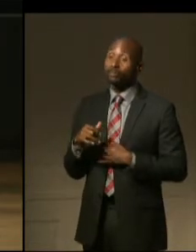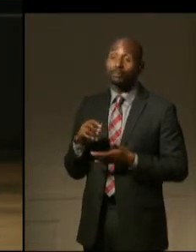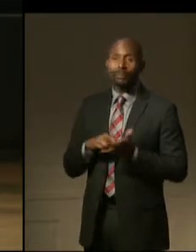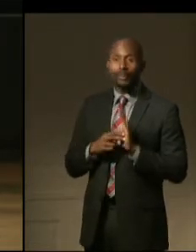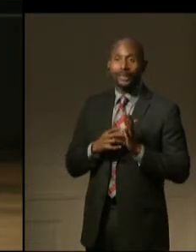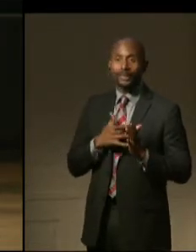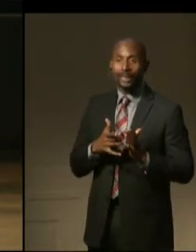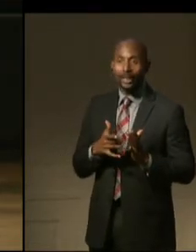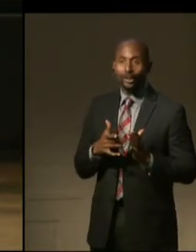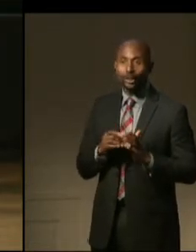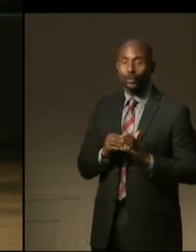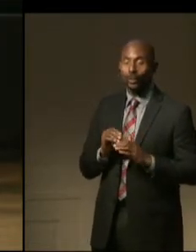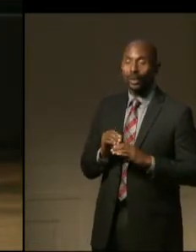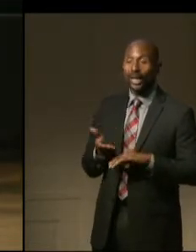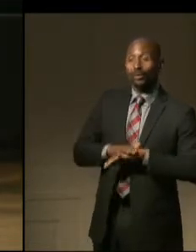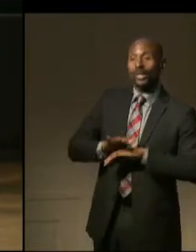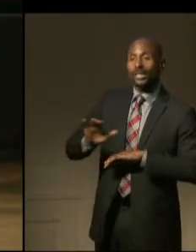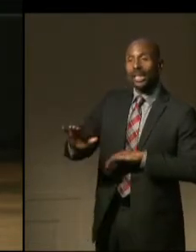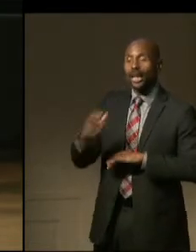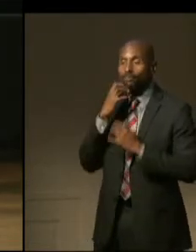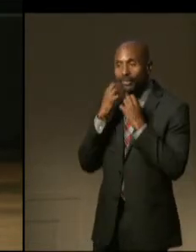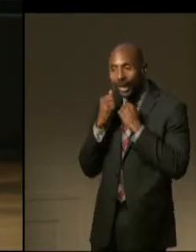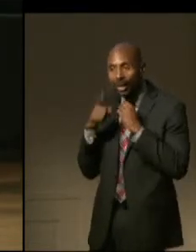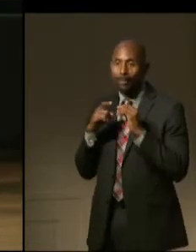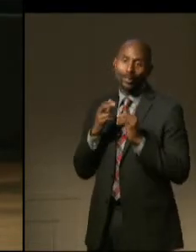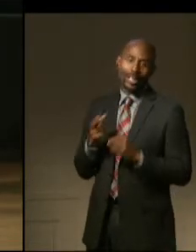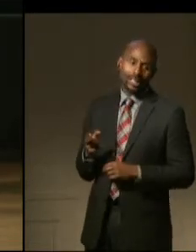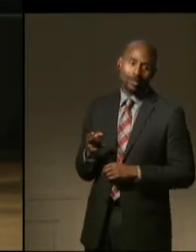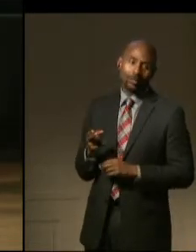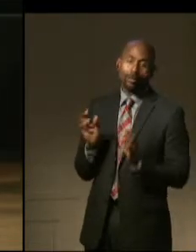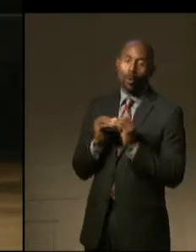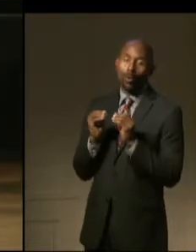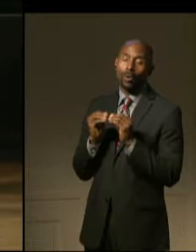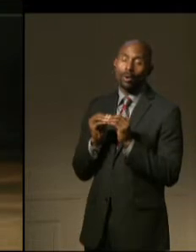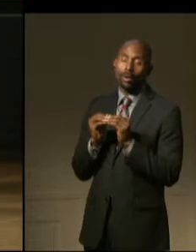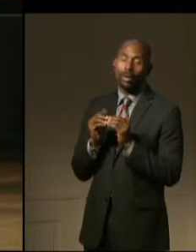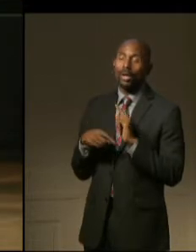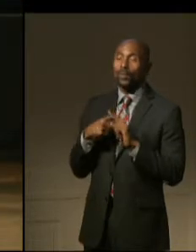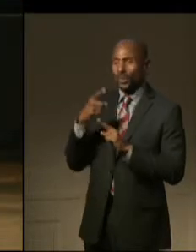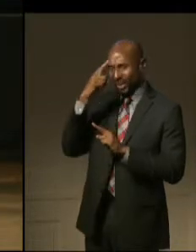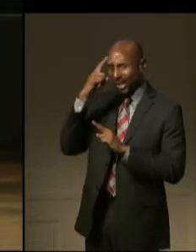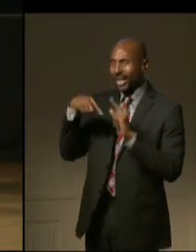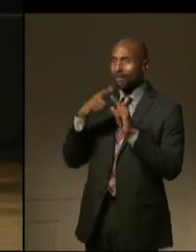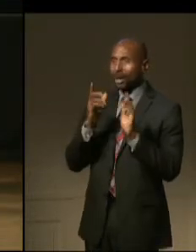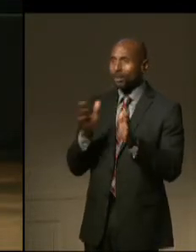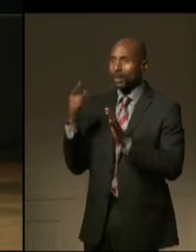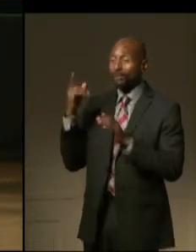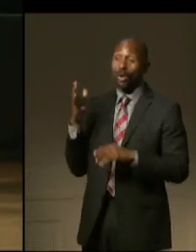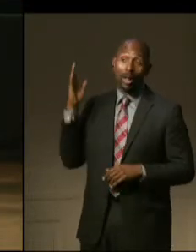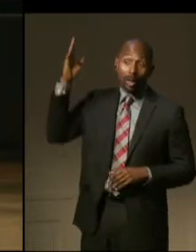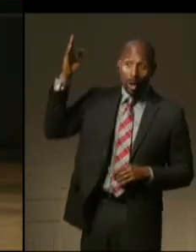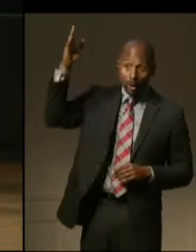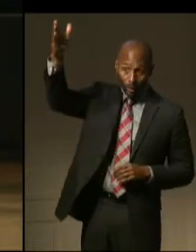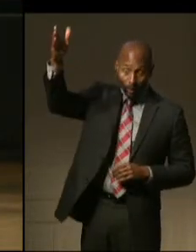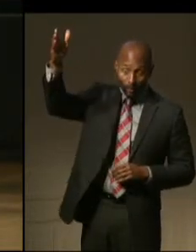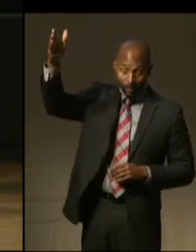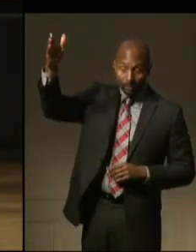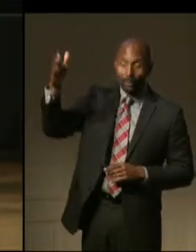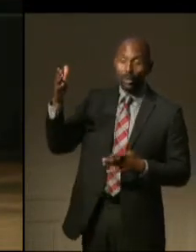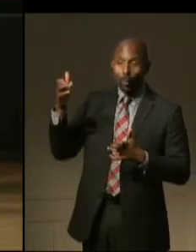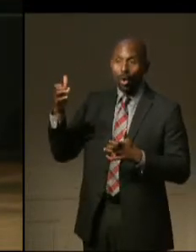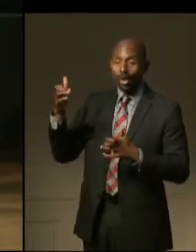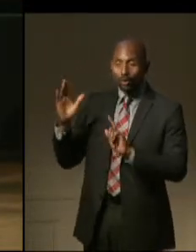care about the history. And when we think about trying to prep for the long term and trying to get people to